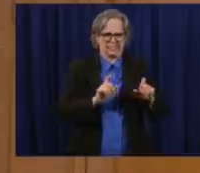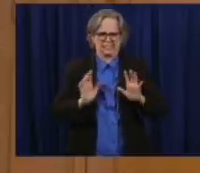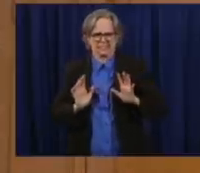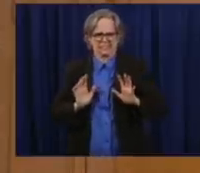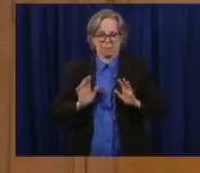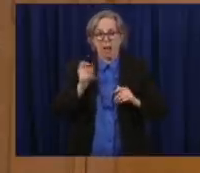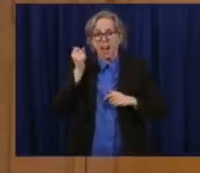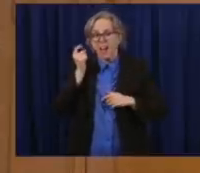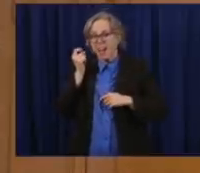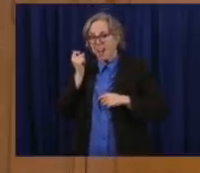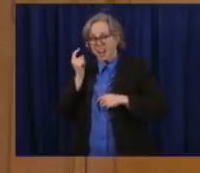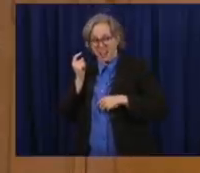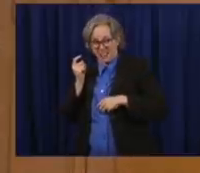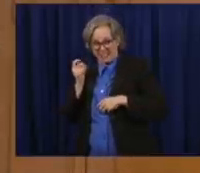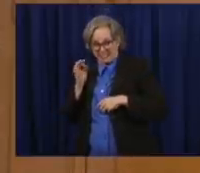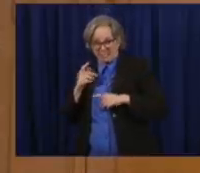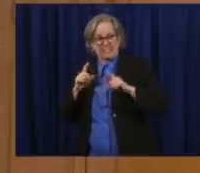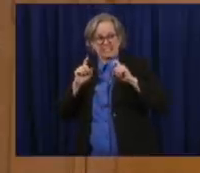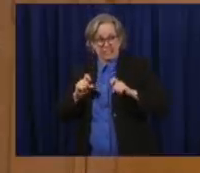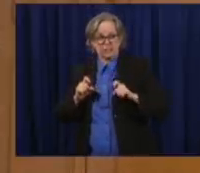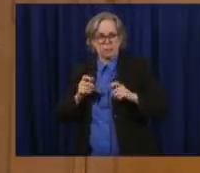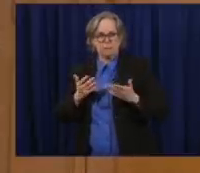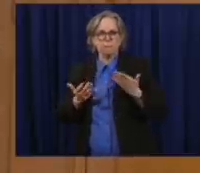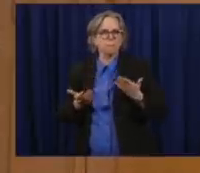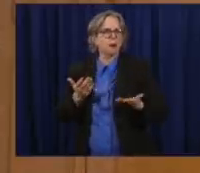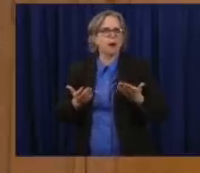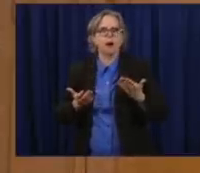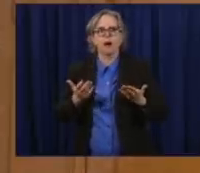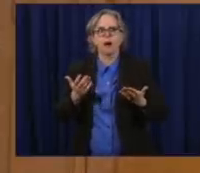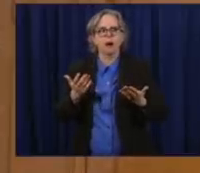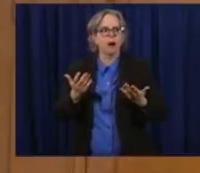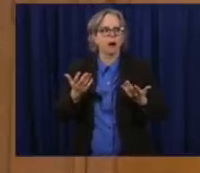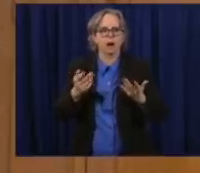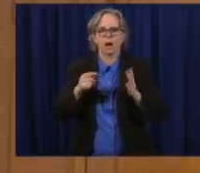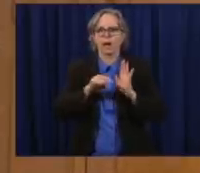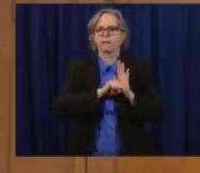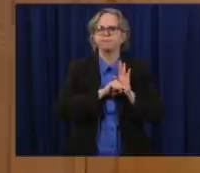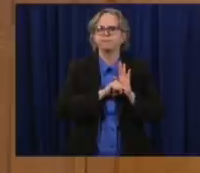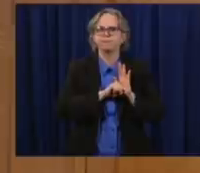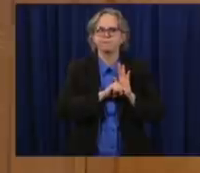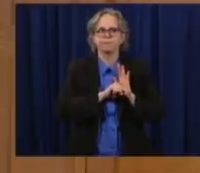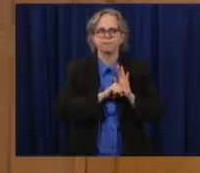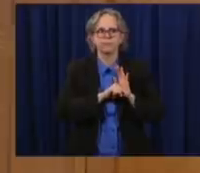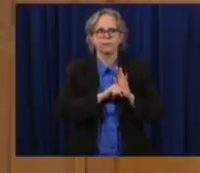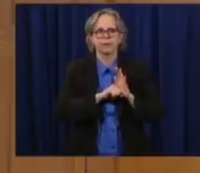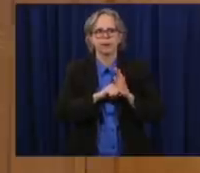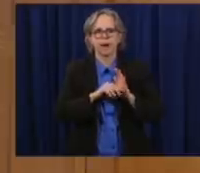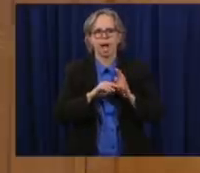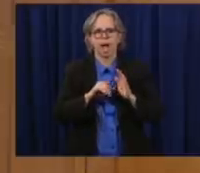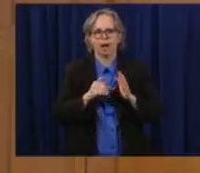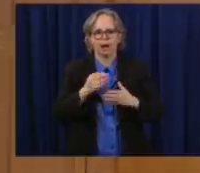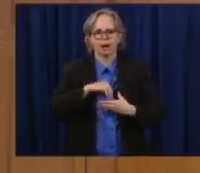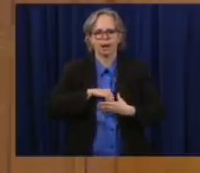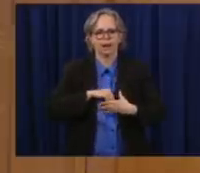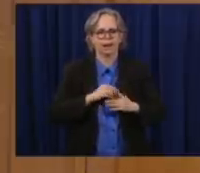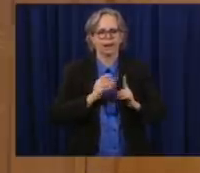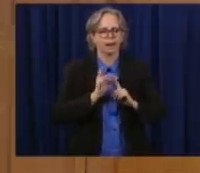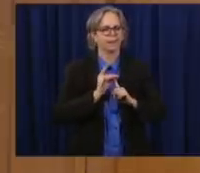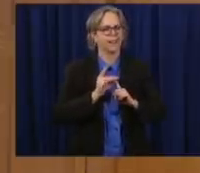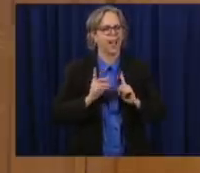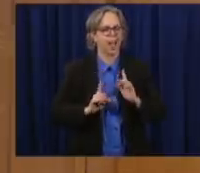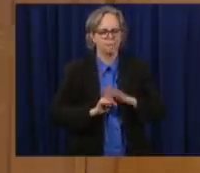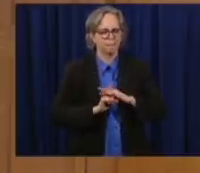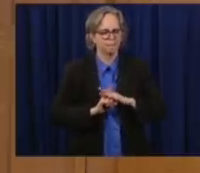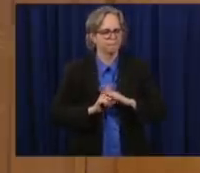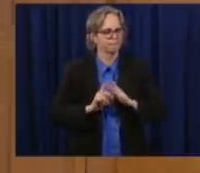could be that you have the symptoms, but it's something else. Interestingly, in what the governor shared, which I think is very important,